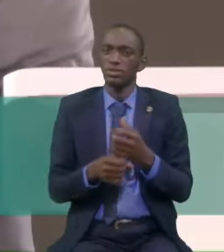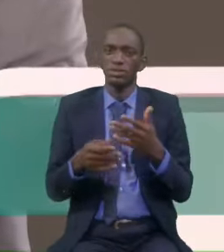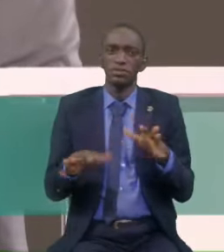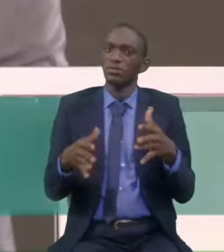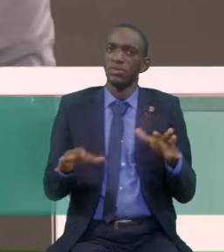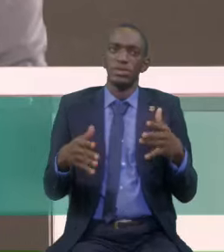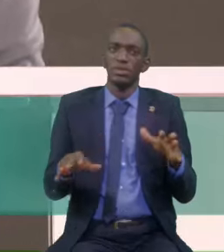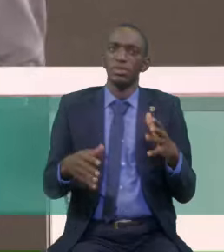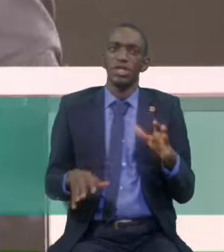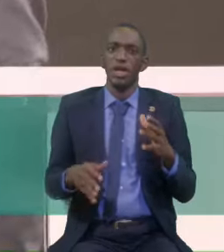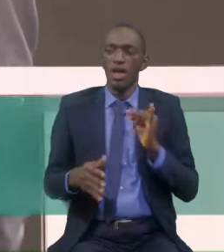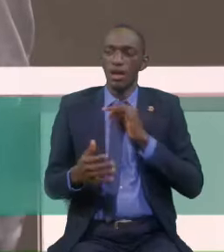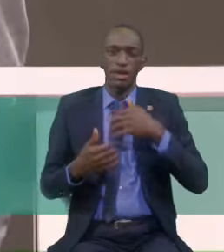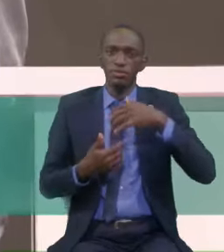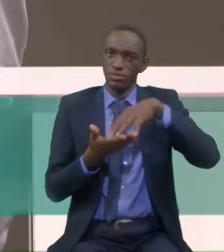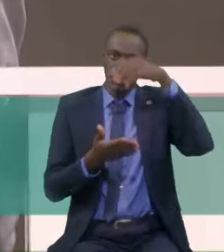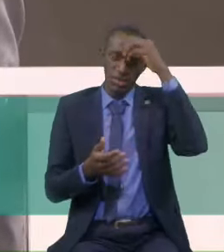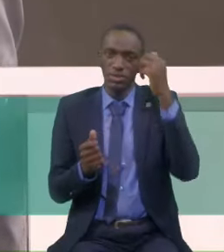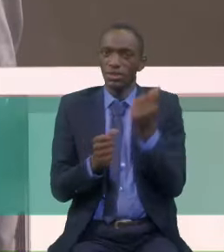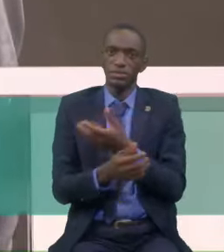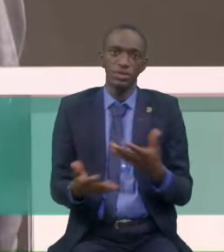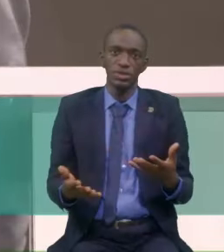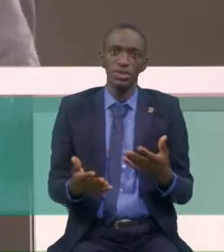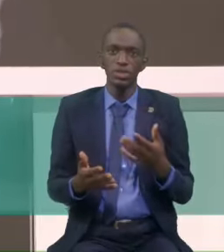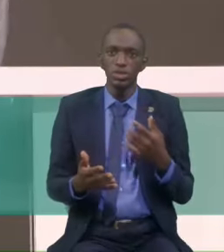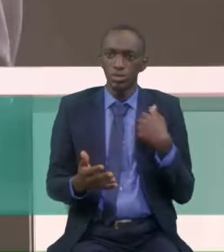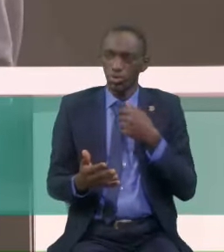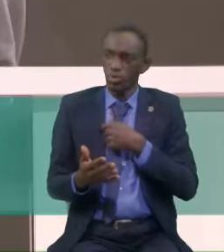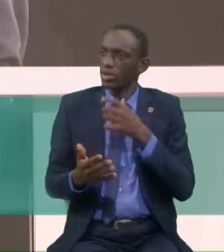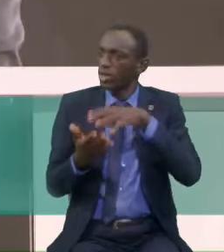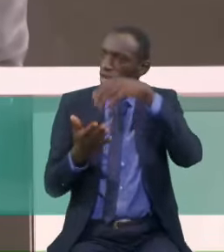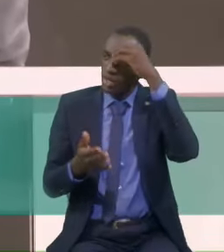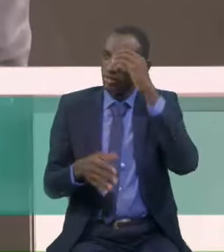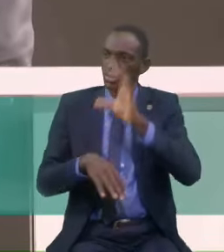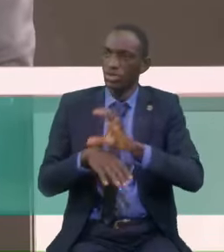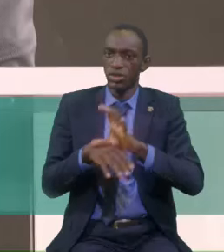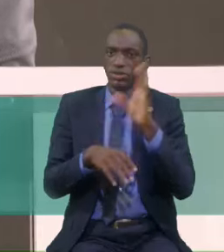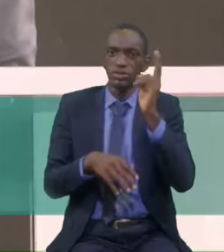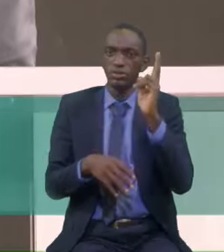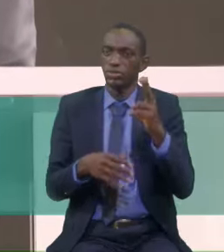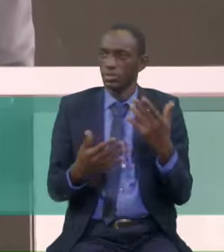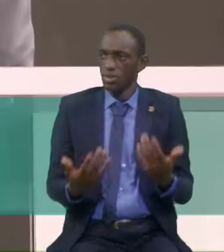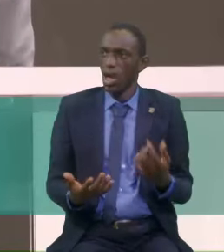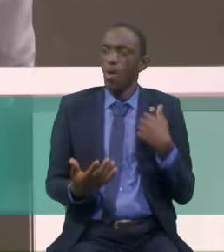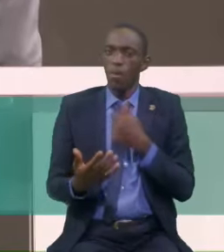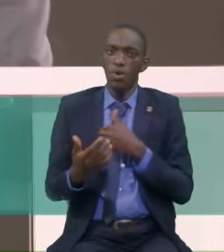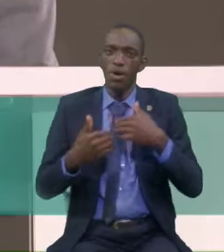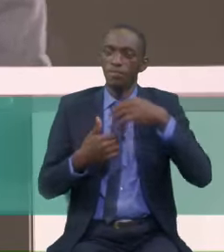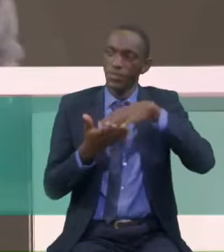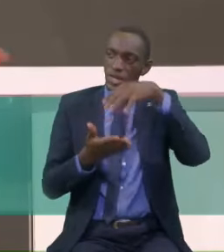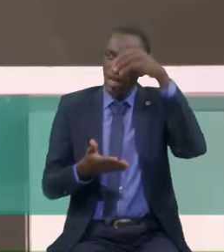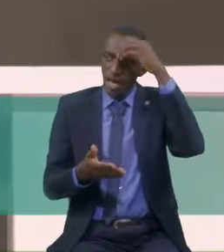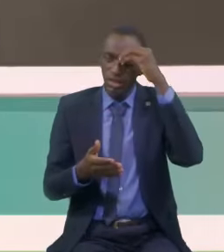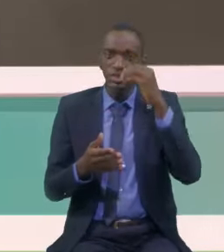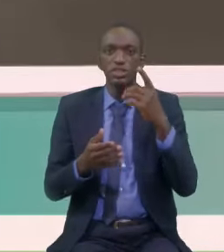learned everything. Didn't we learn church history? Didn't we learn the survey of the Old